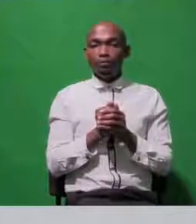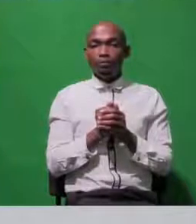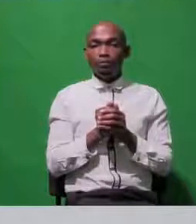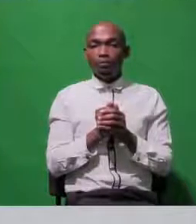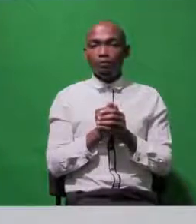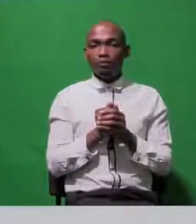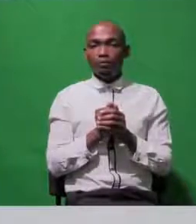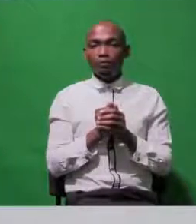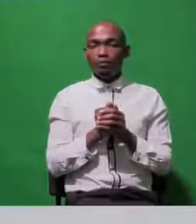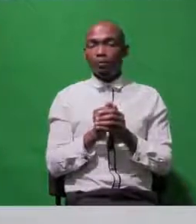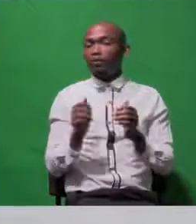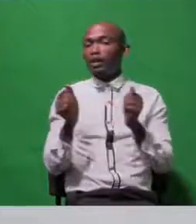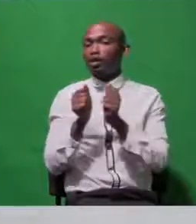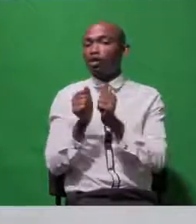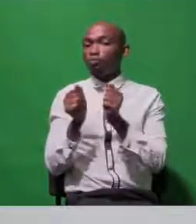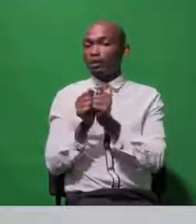object